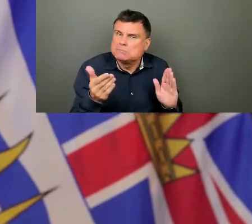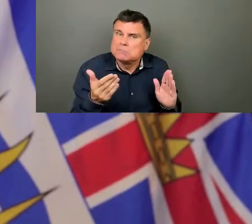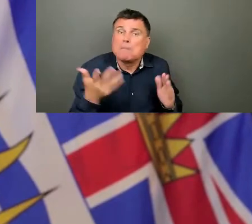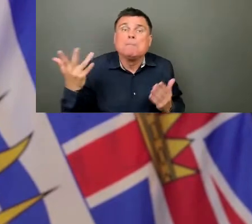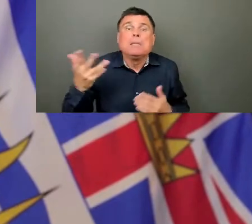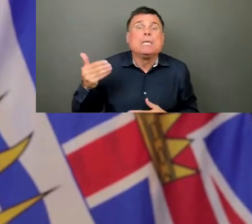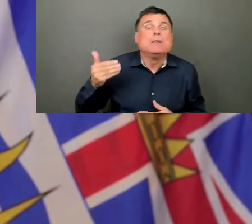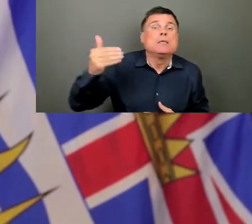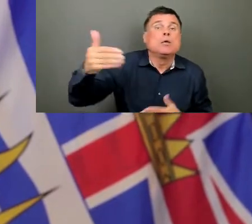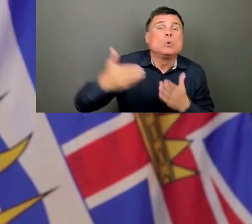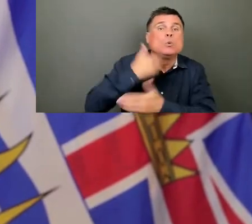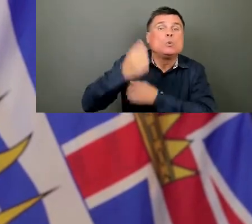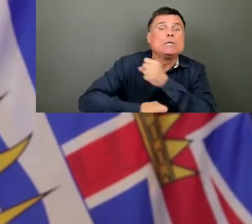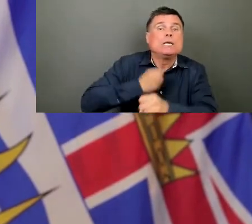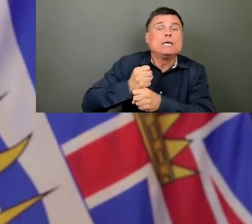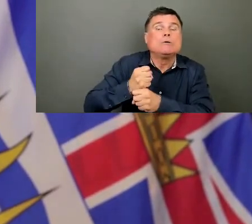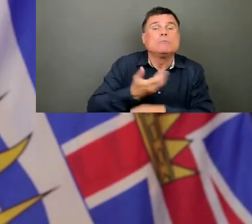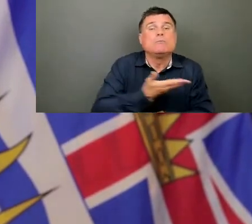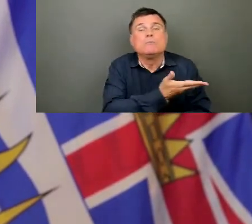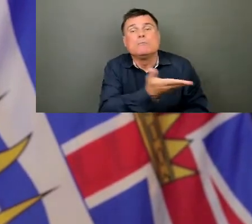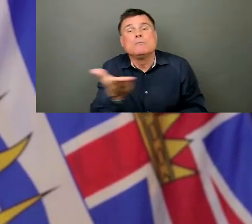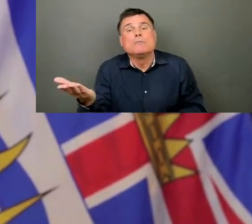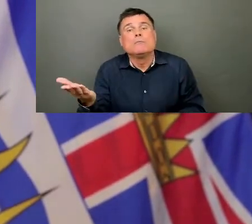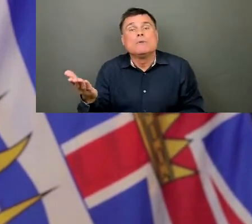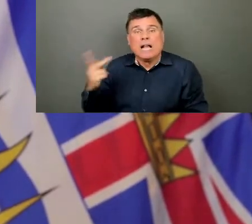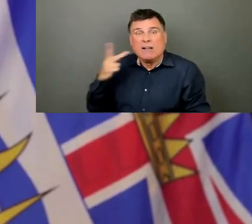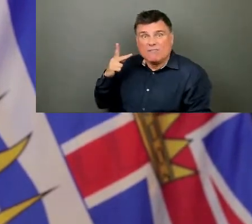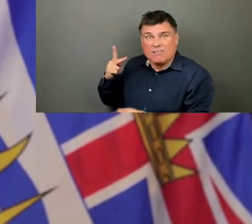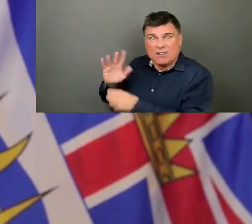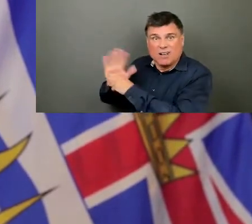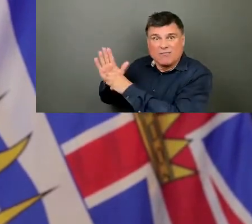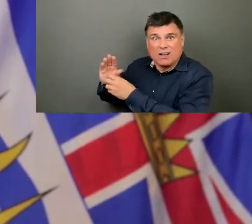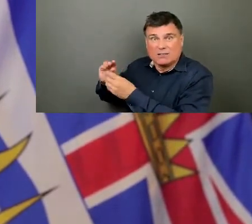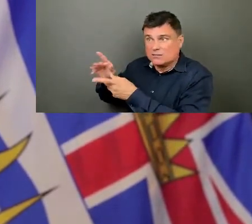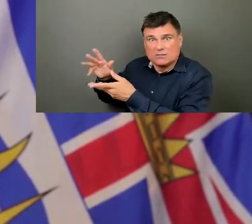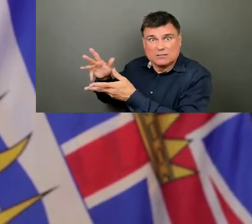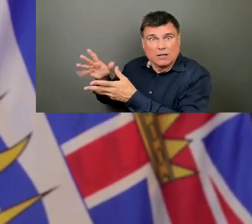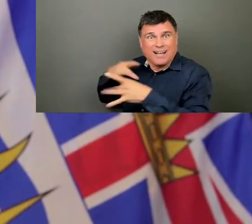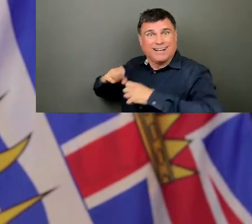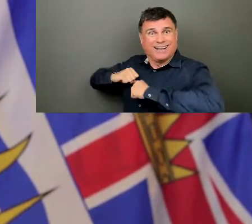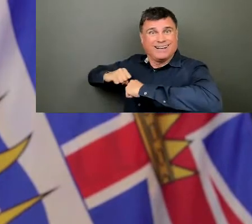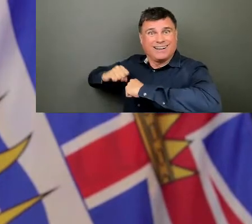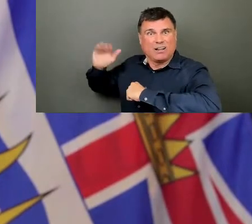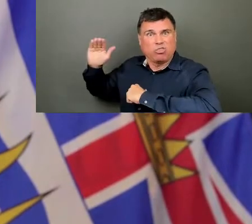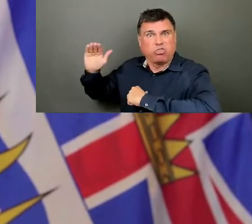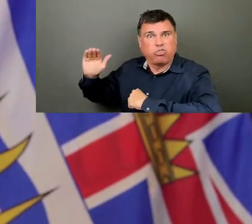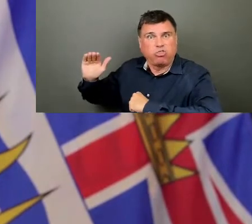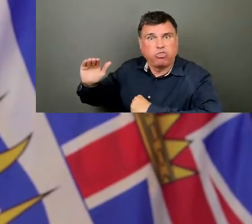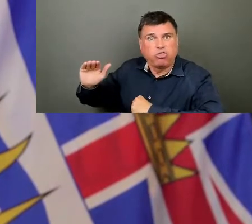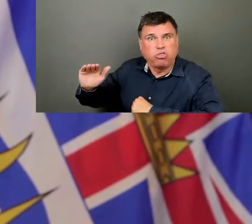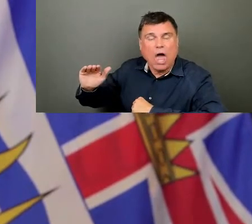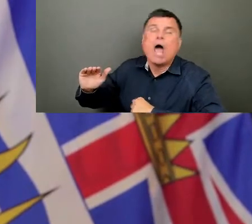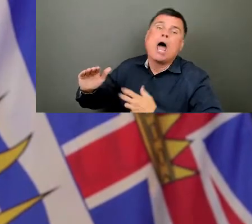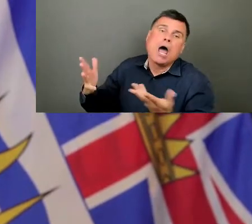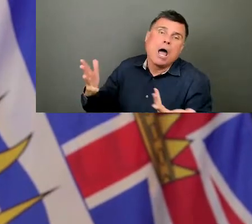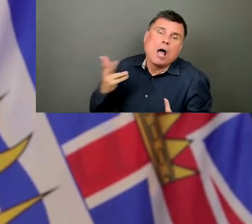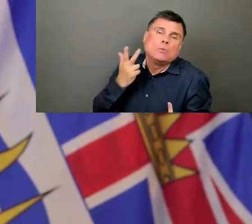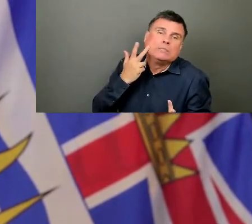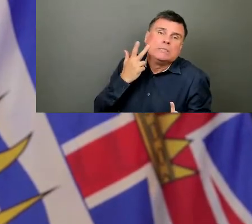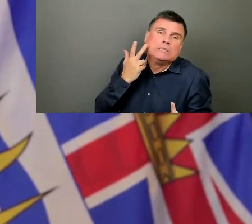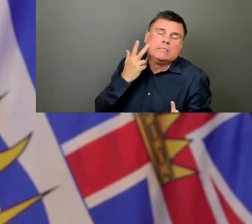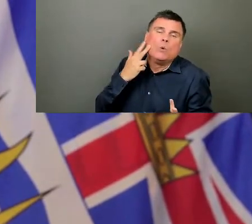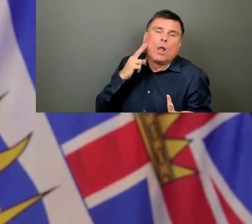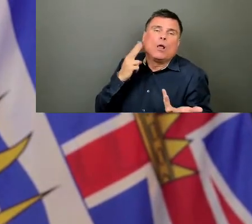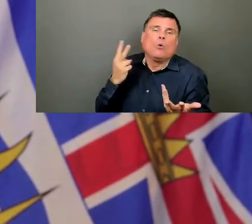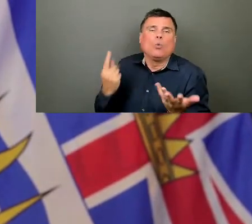watching the vaccine manufacturers around modifying the spike protein, for example, in the mRNA